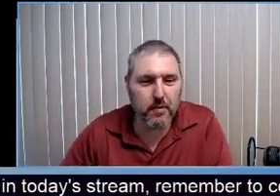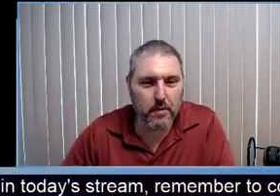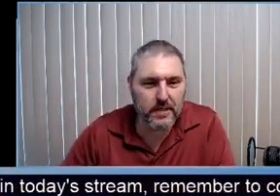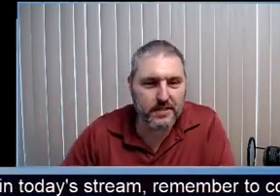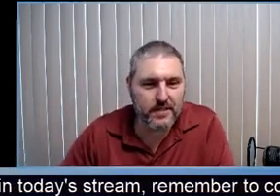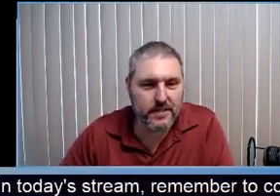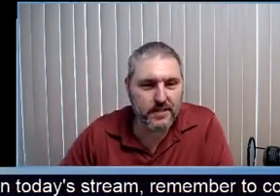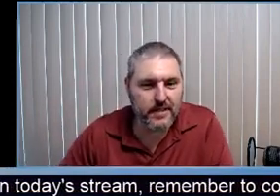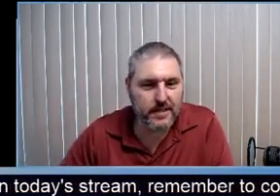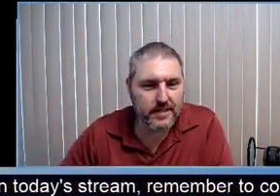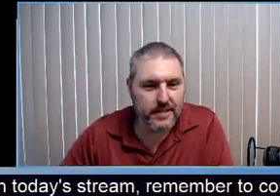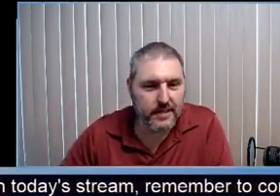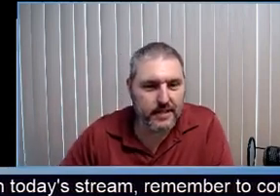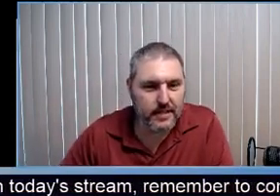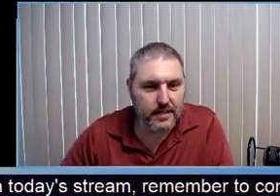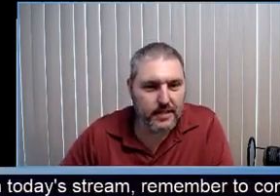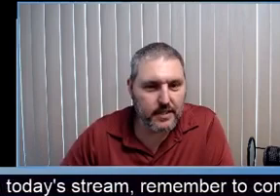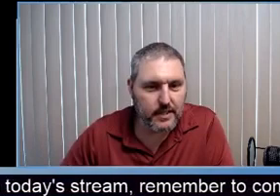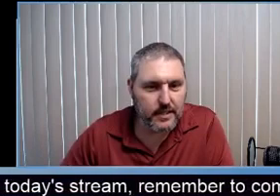walking with purpose.